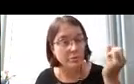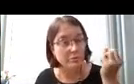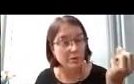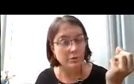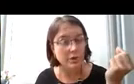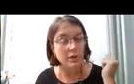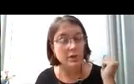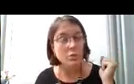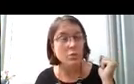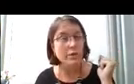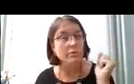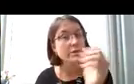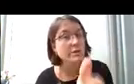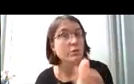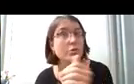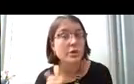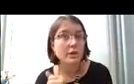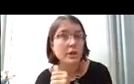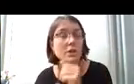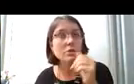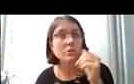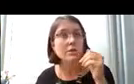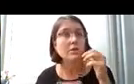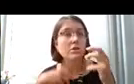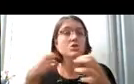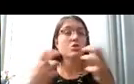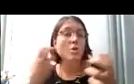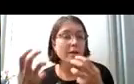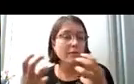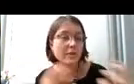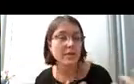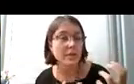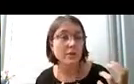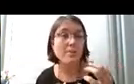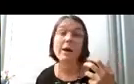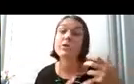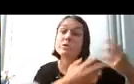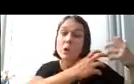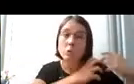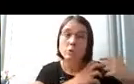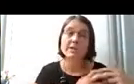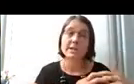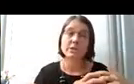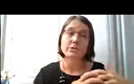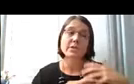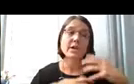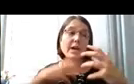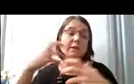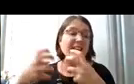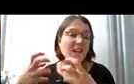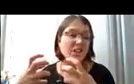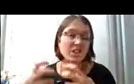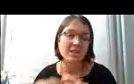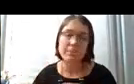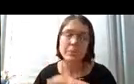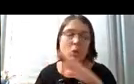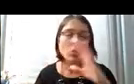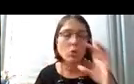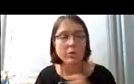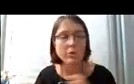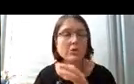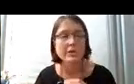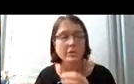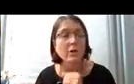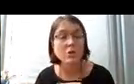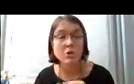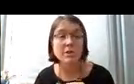match problem solving with critical thinking, which is a new way of thinking about those old skills and rehashing them.